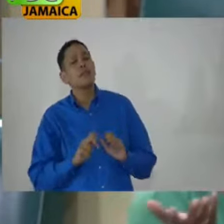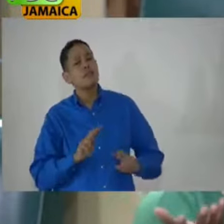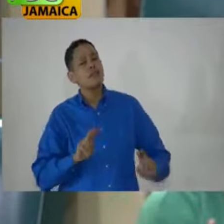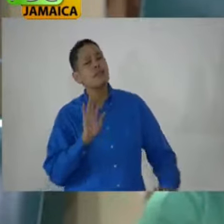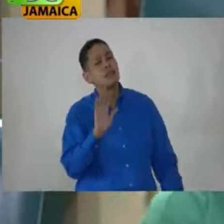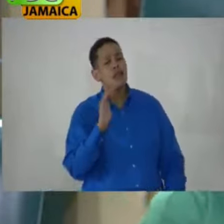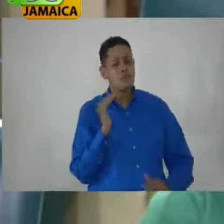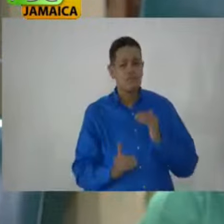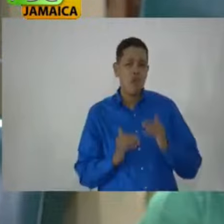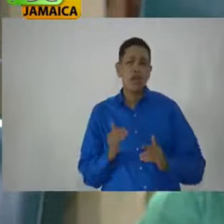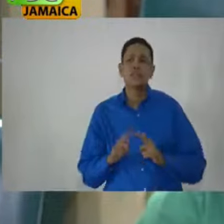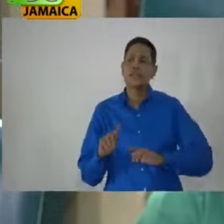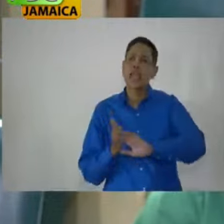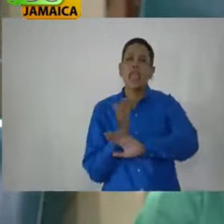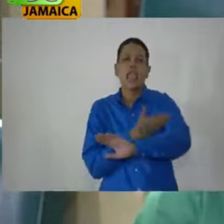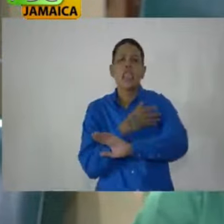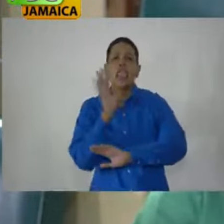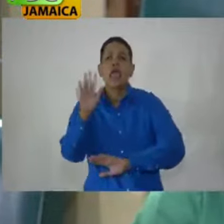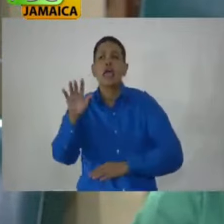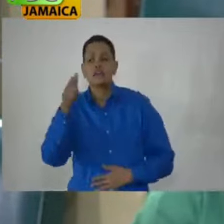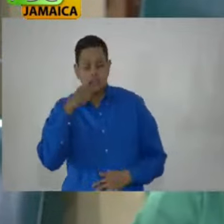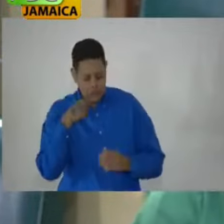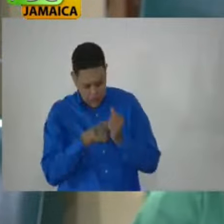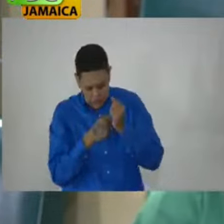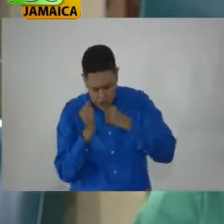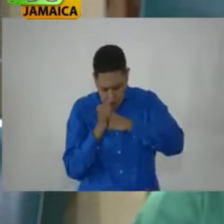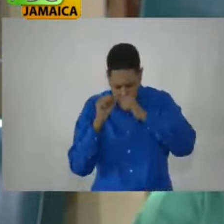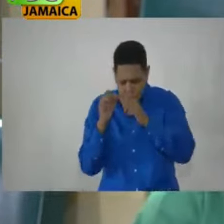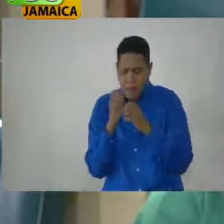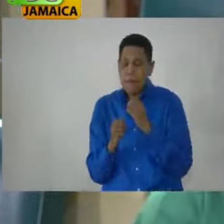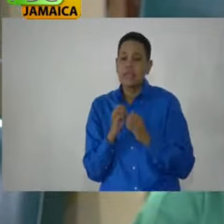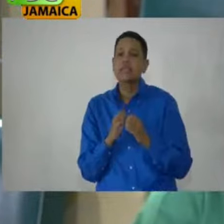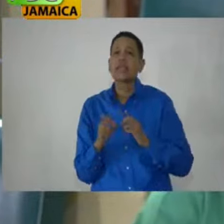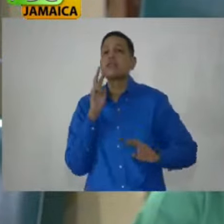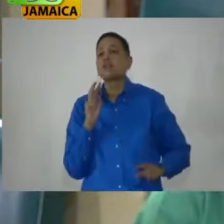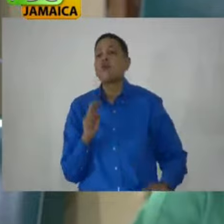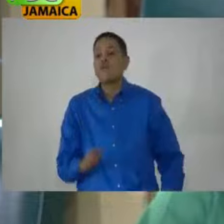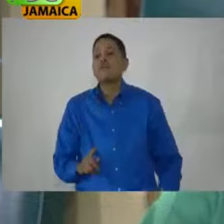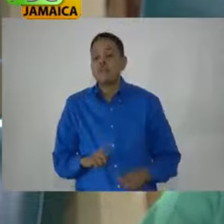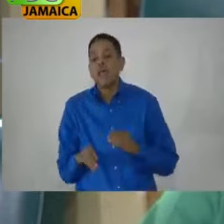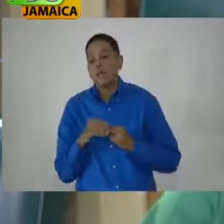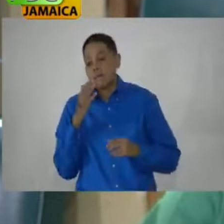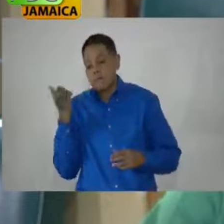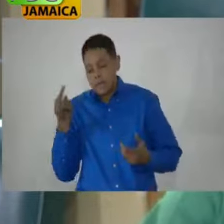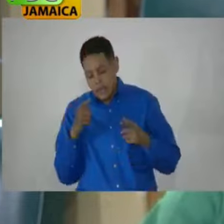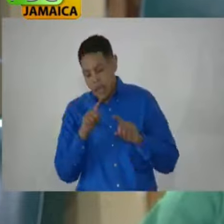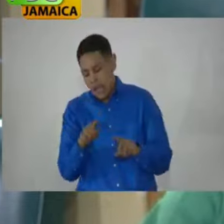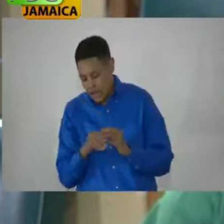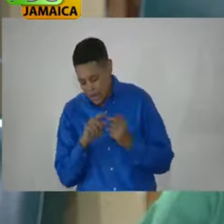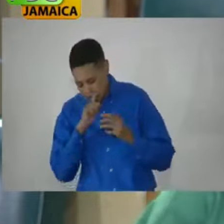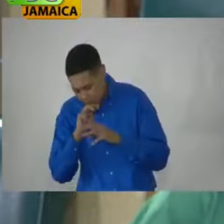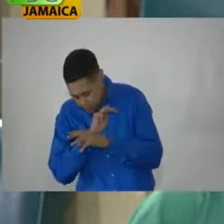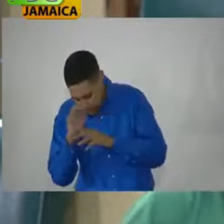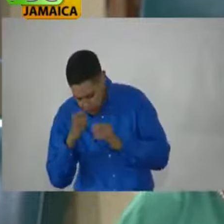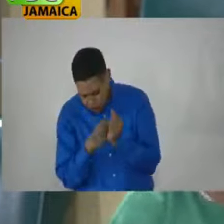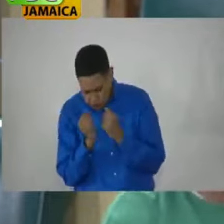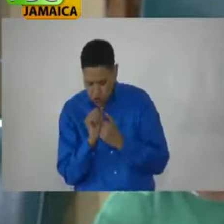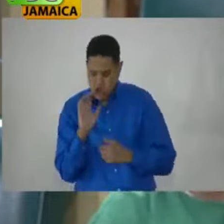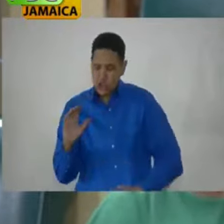exercises, enhance infrastructure maintenance oversight, and better align the ministry's